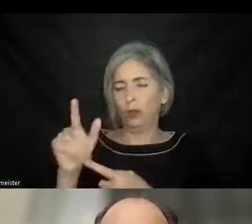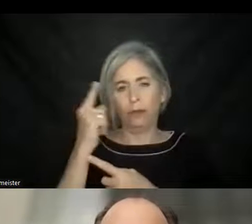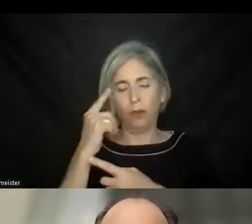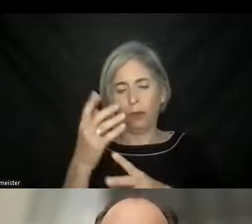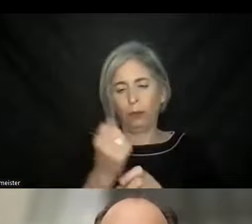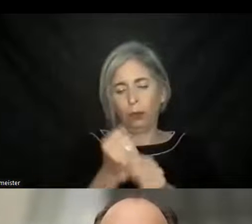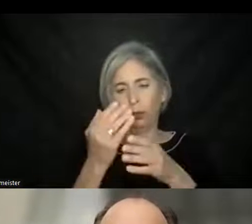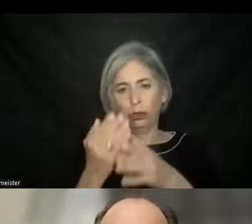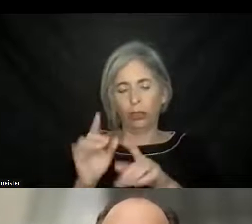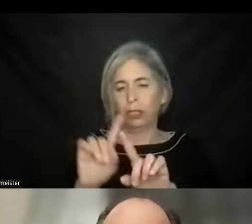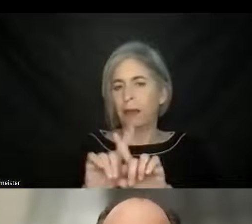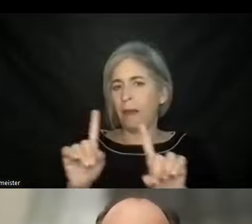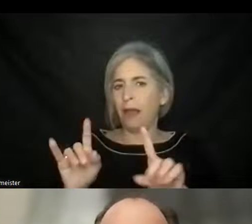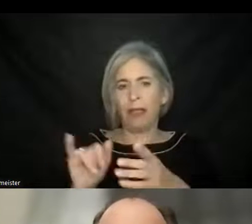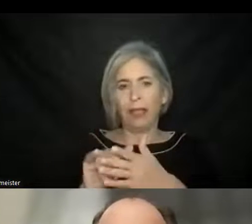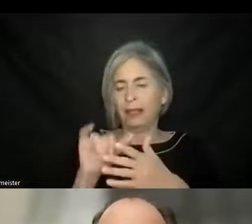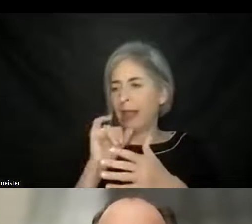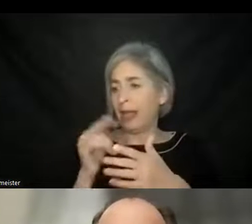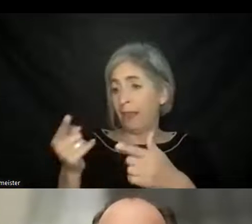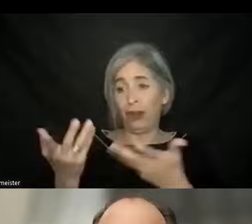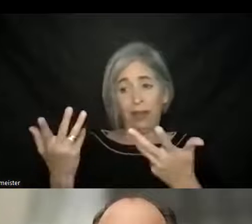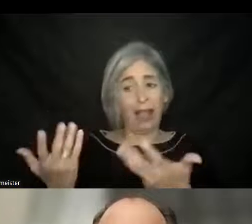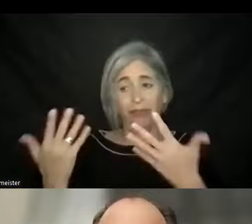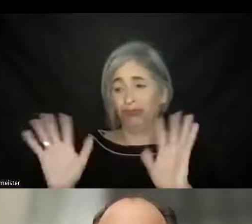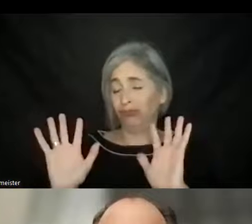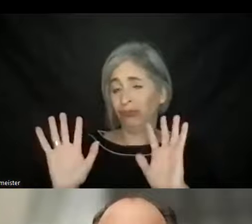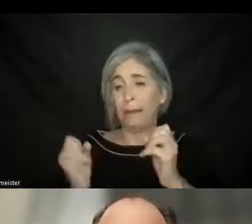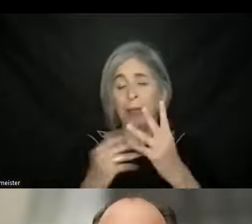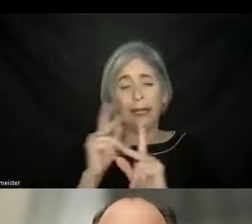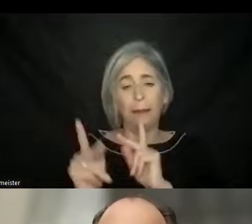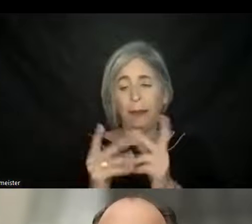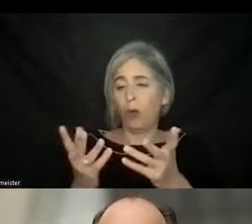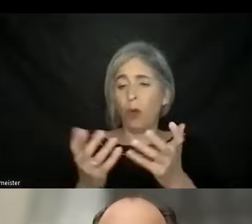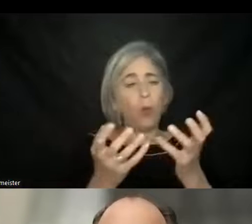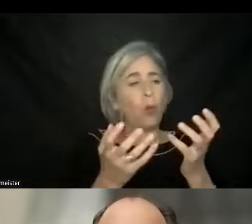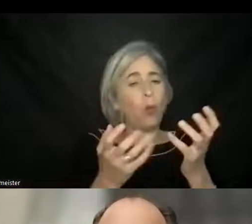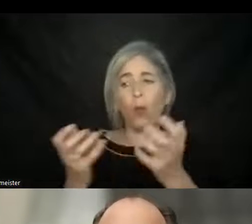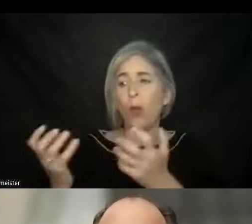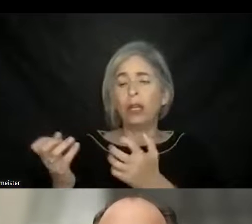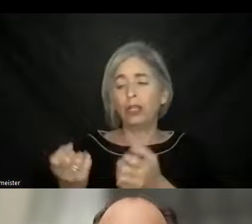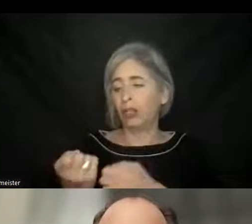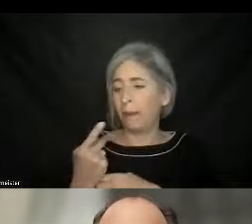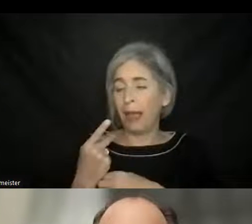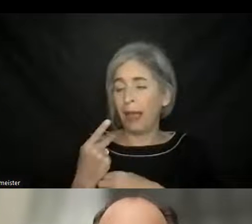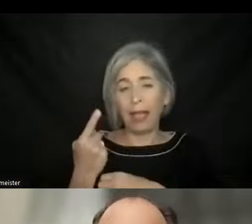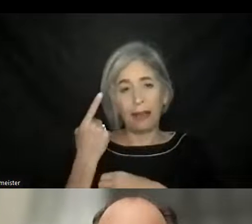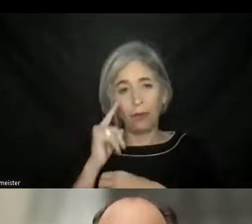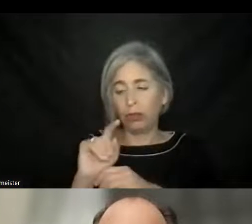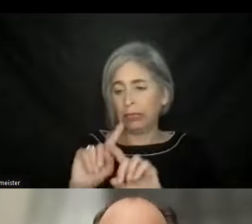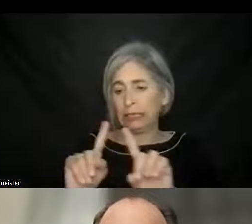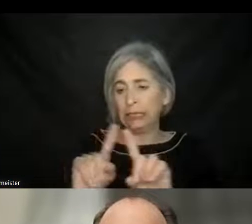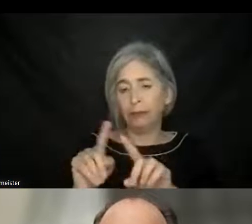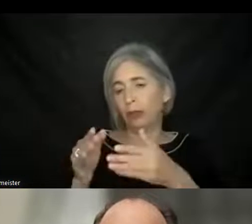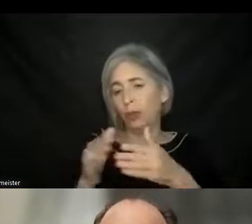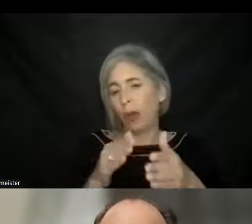procurers, but that doesn't exist any longer, and many people want it to come back, or in maybe in another format. So